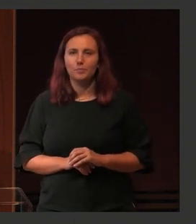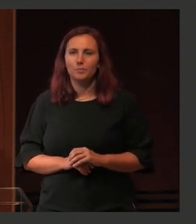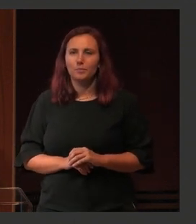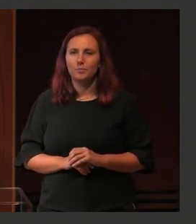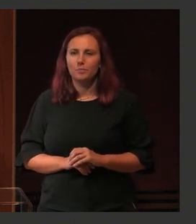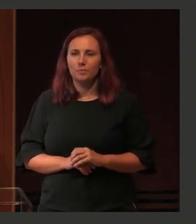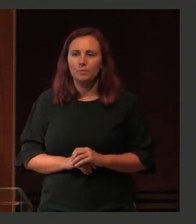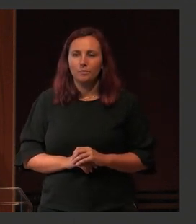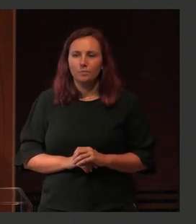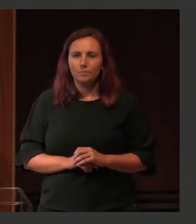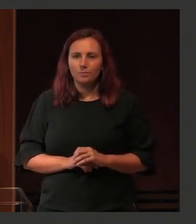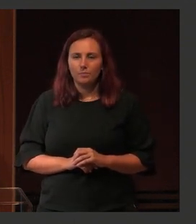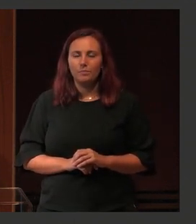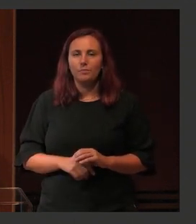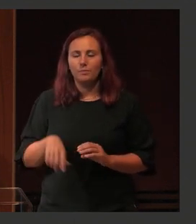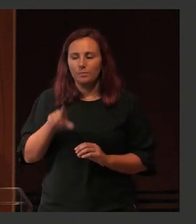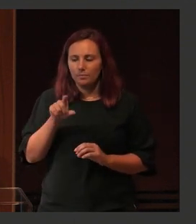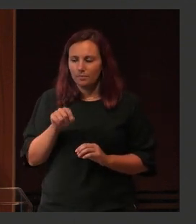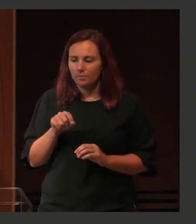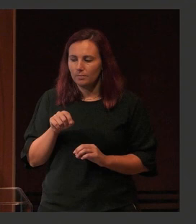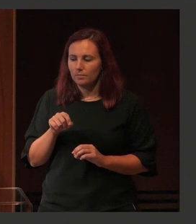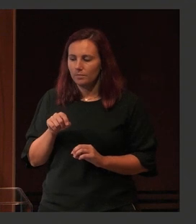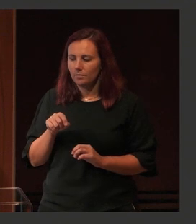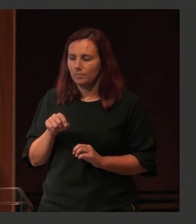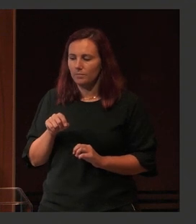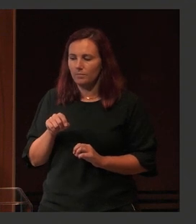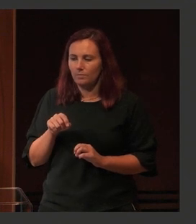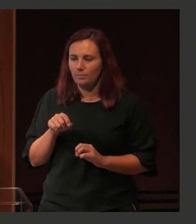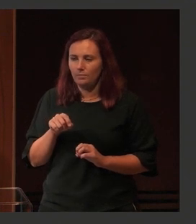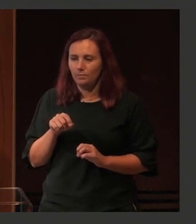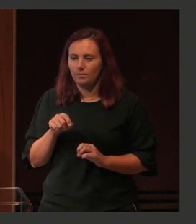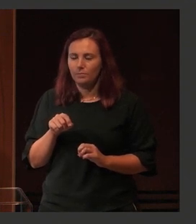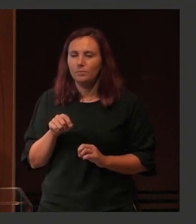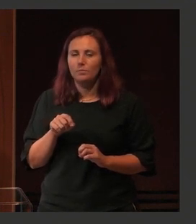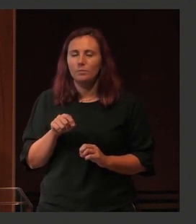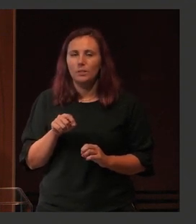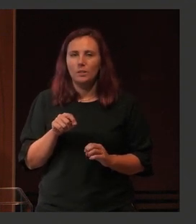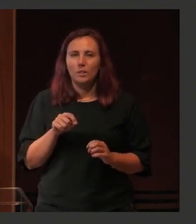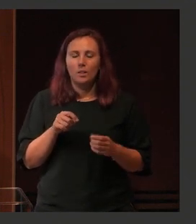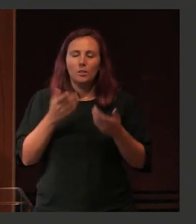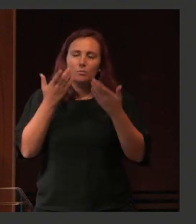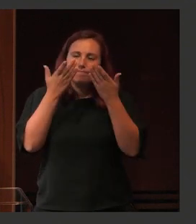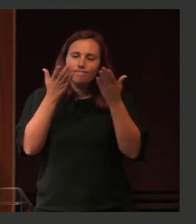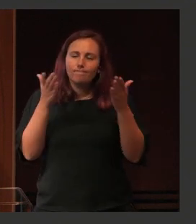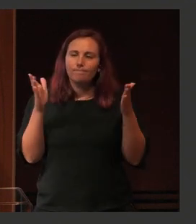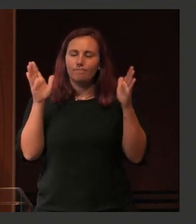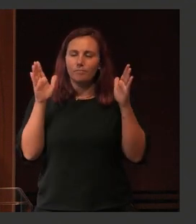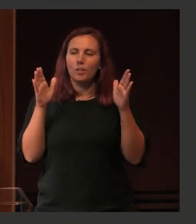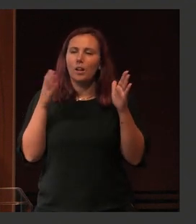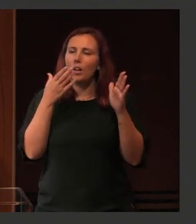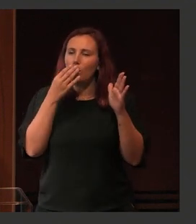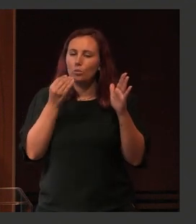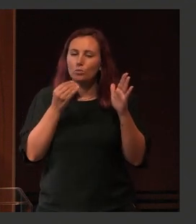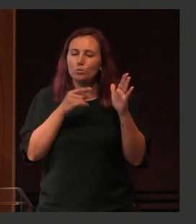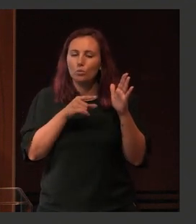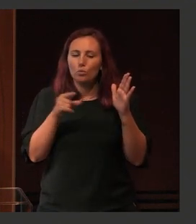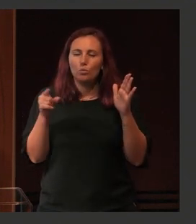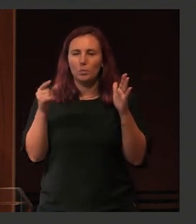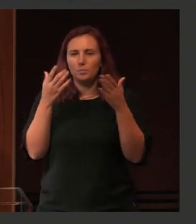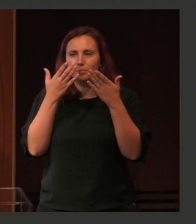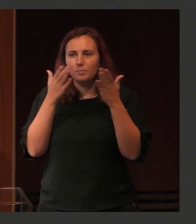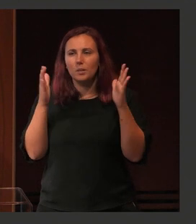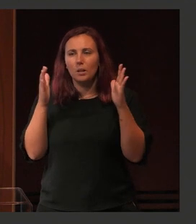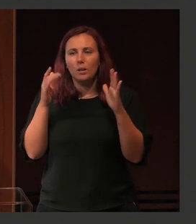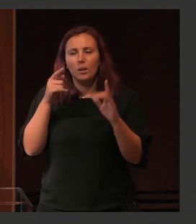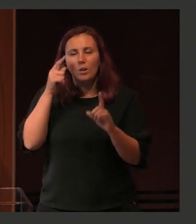And also try to open up the horizon of the students, to get them new knowledge, to